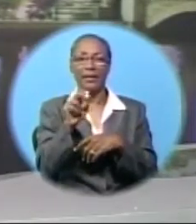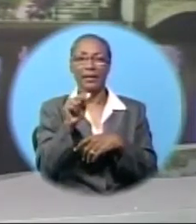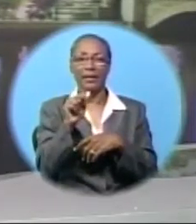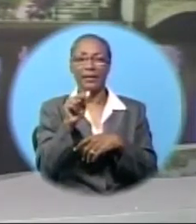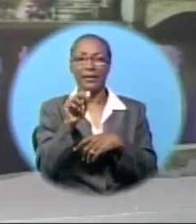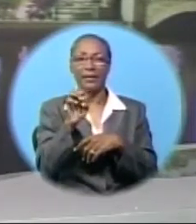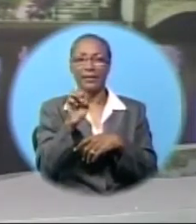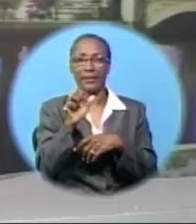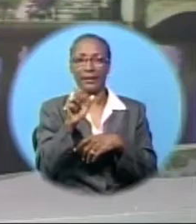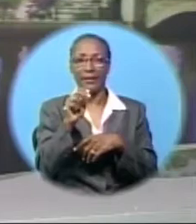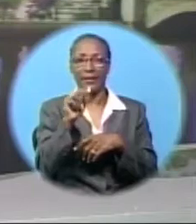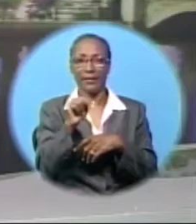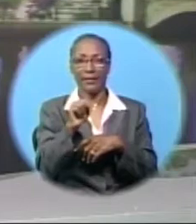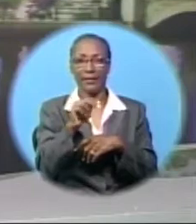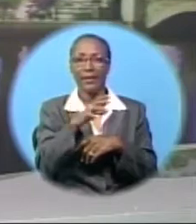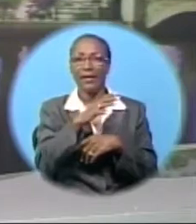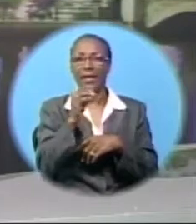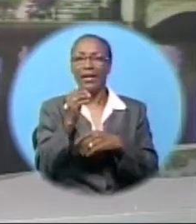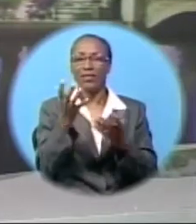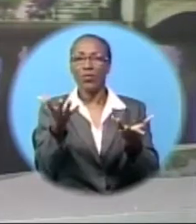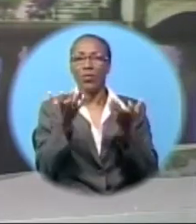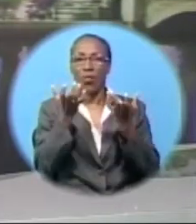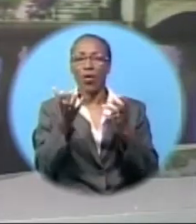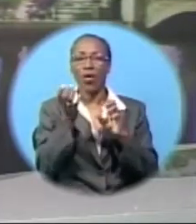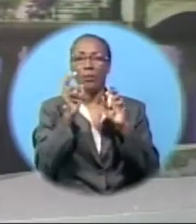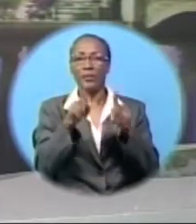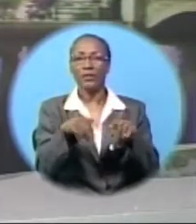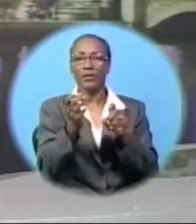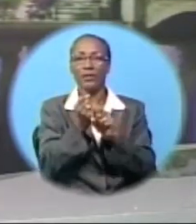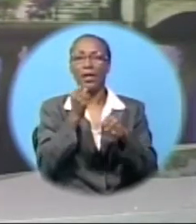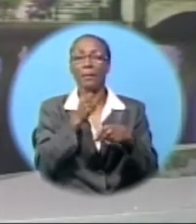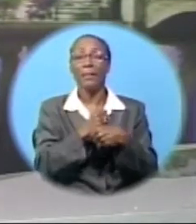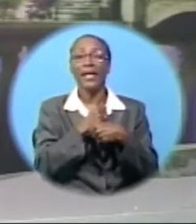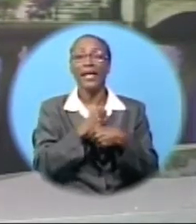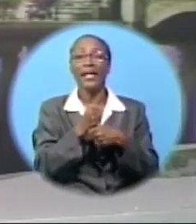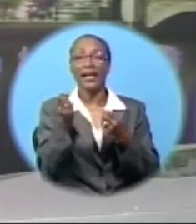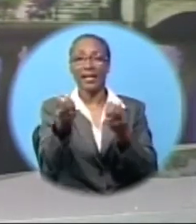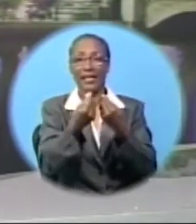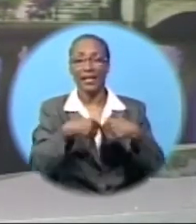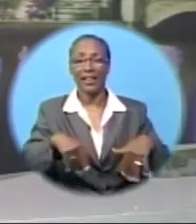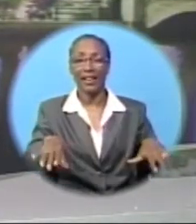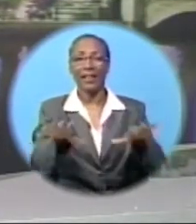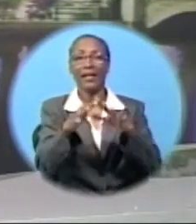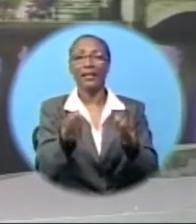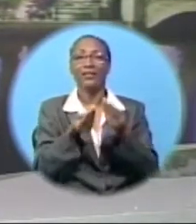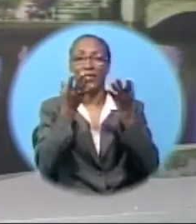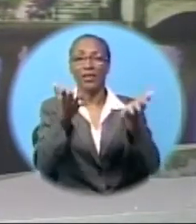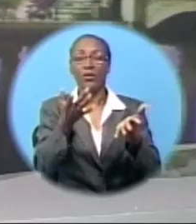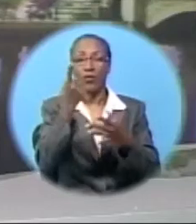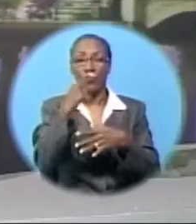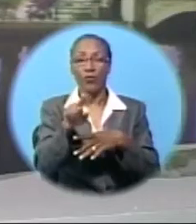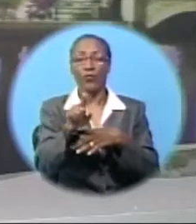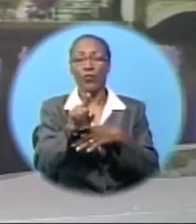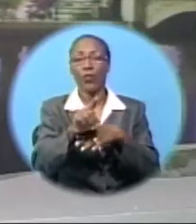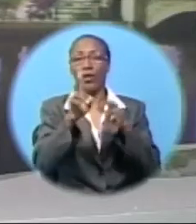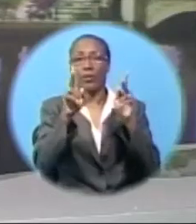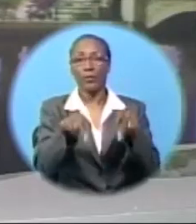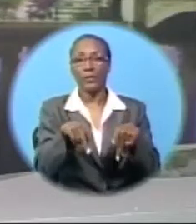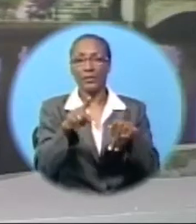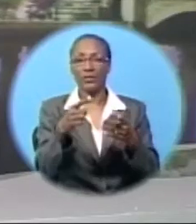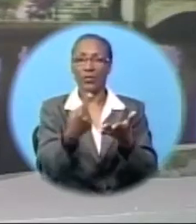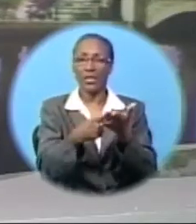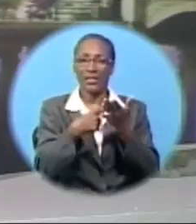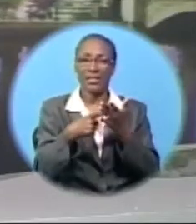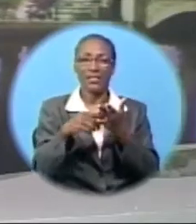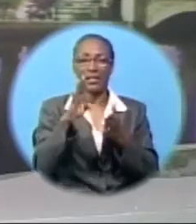to making land available for credit union members. The suggestion came during debate in the Senate on the appropriations bill this